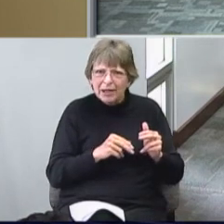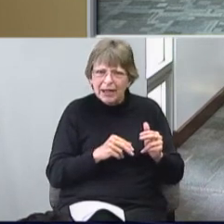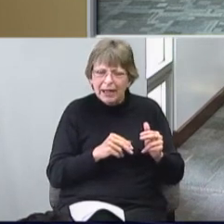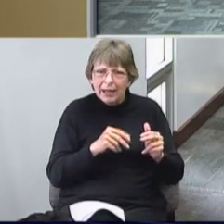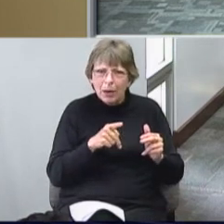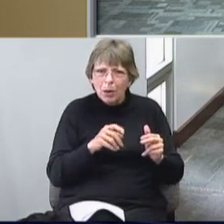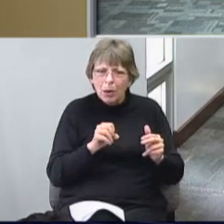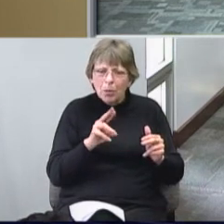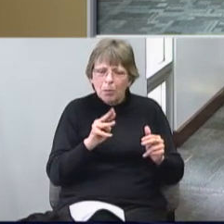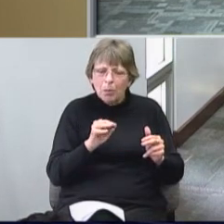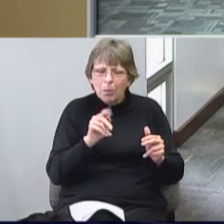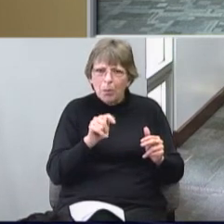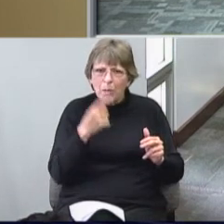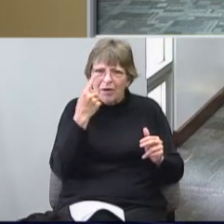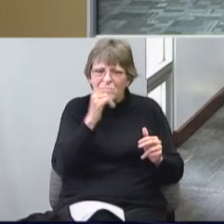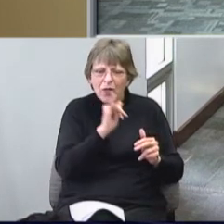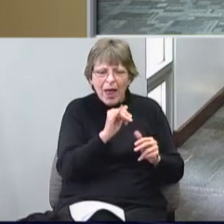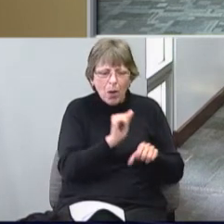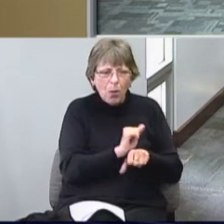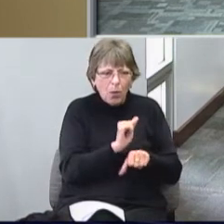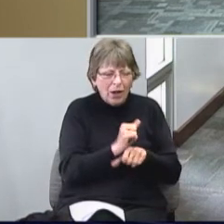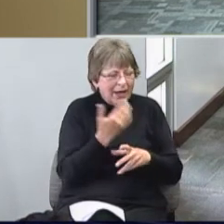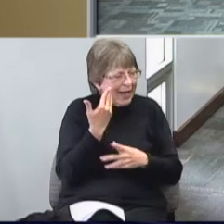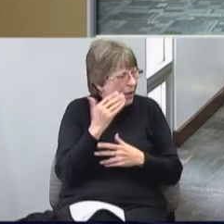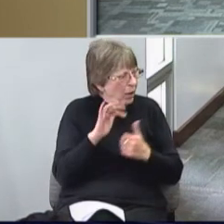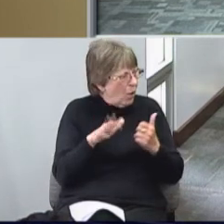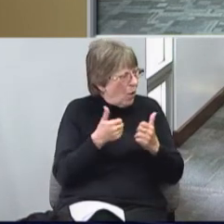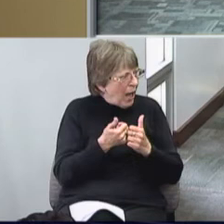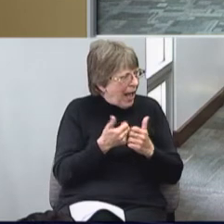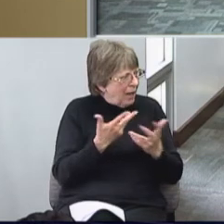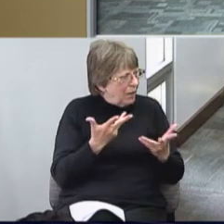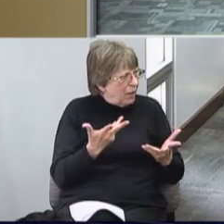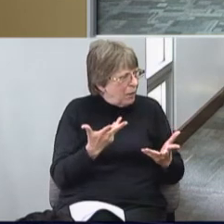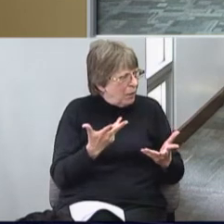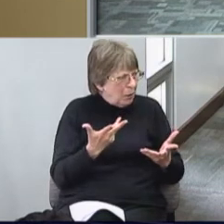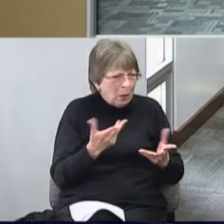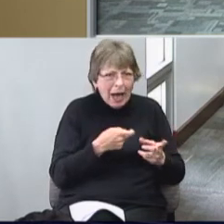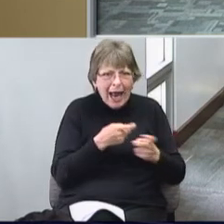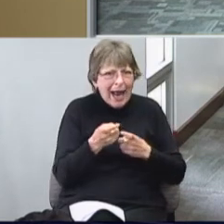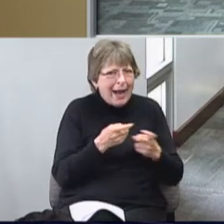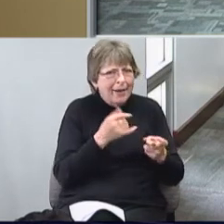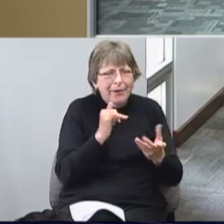kind of work. And I don't know how you address that problem.